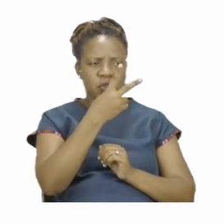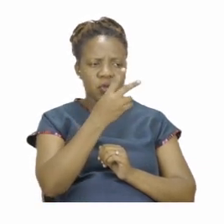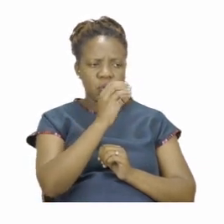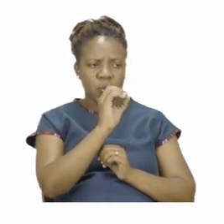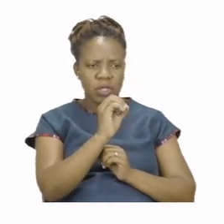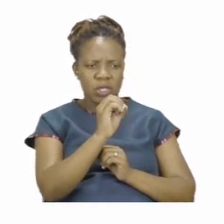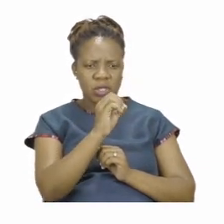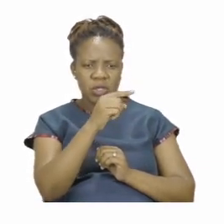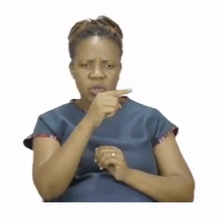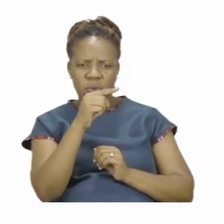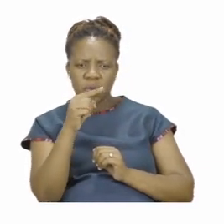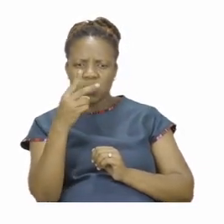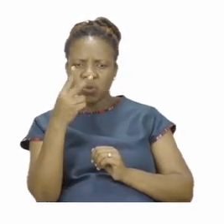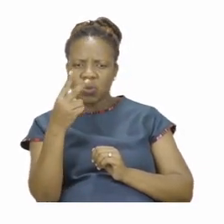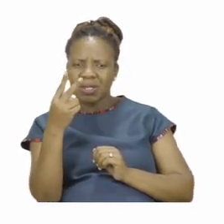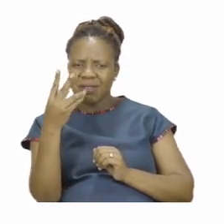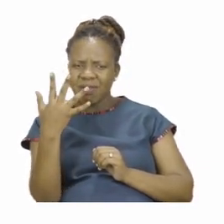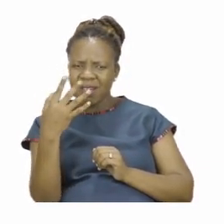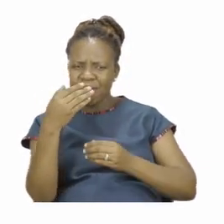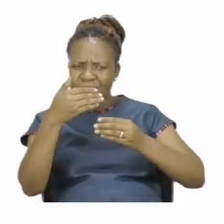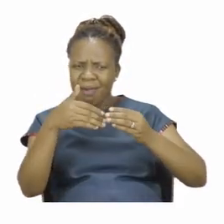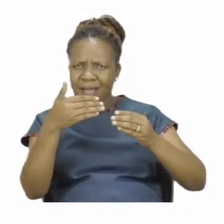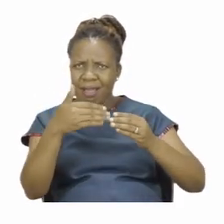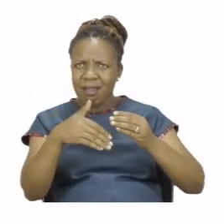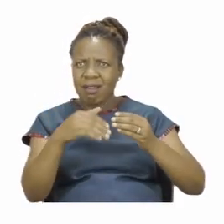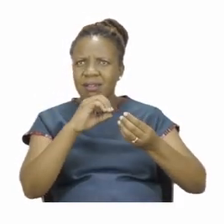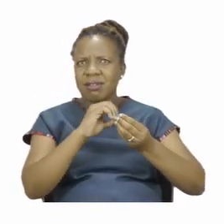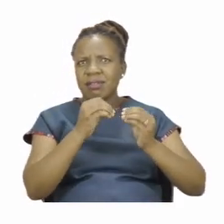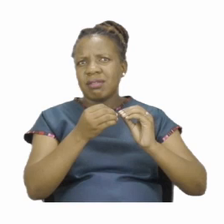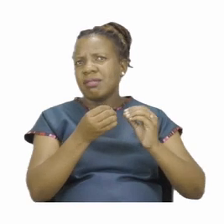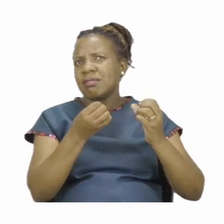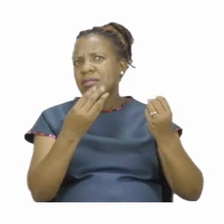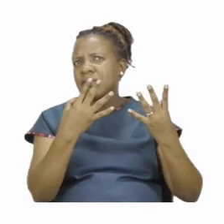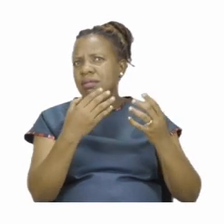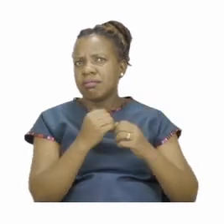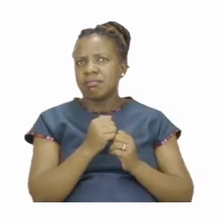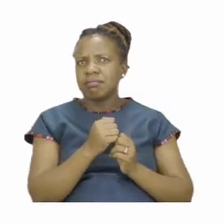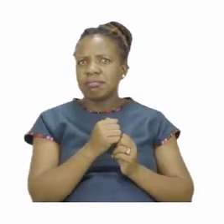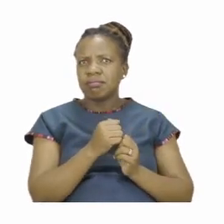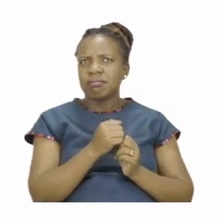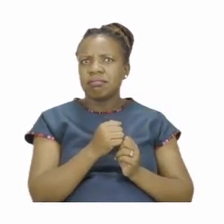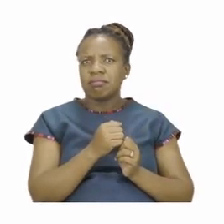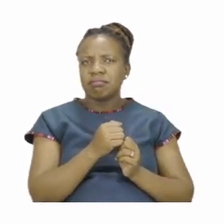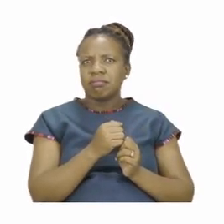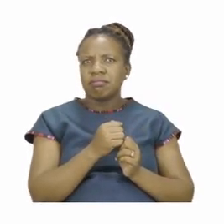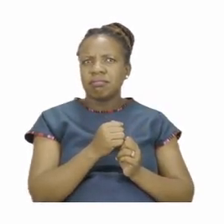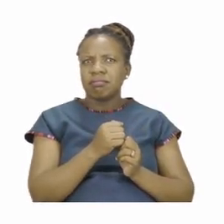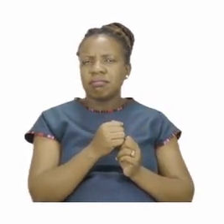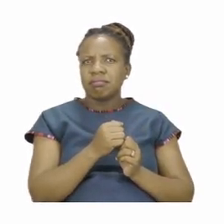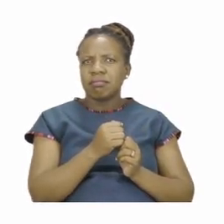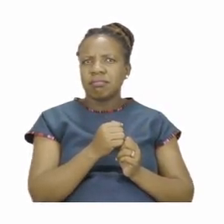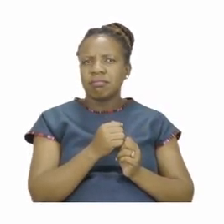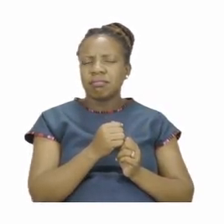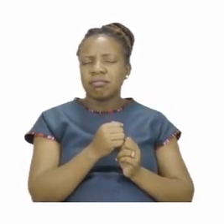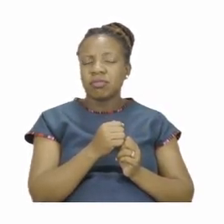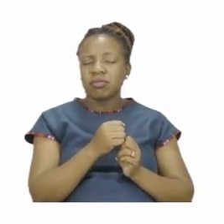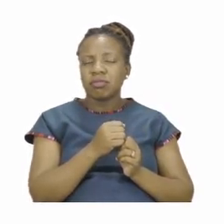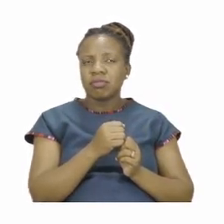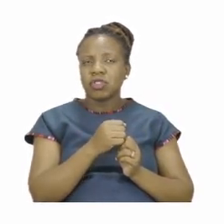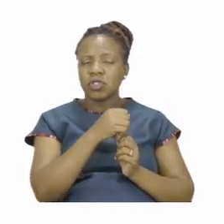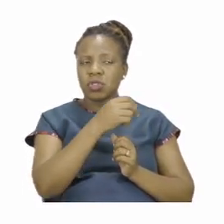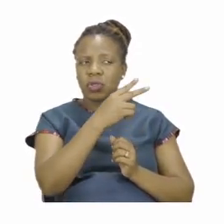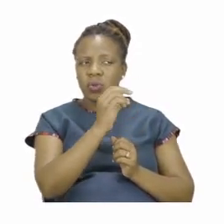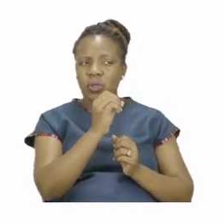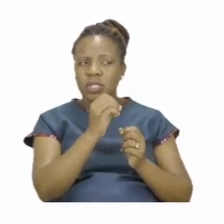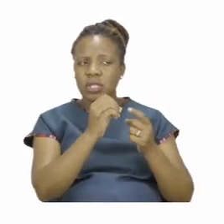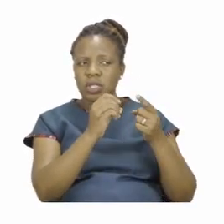to 25. That way we will know our answer for the first box. So if we count from 20, saying